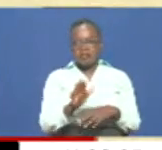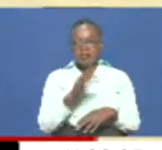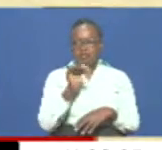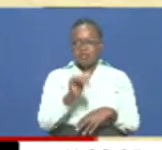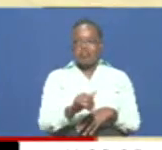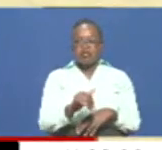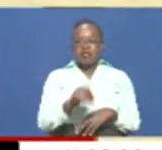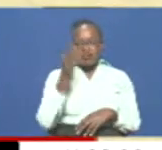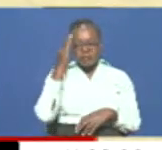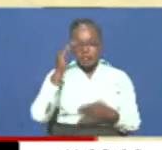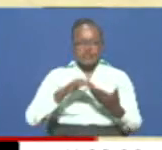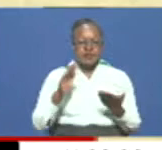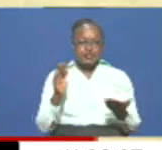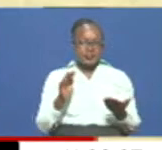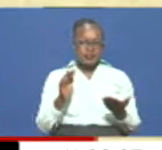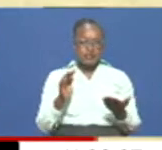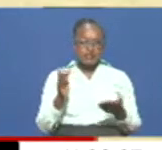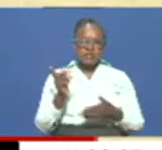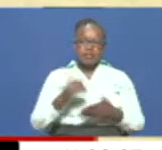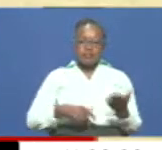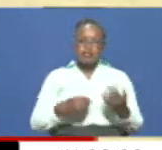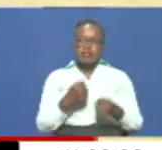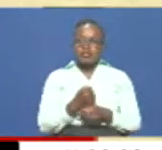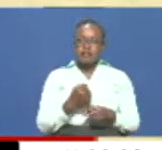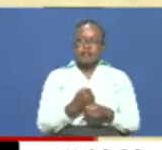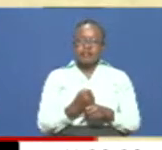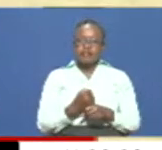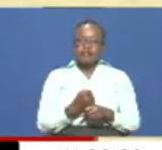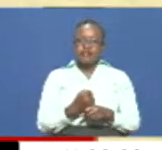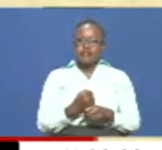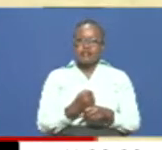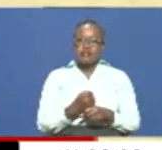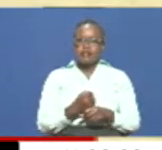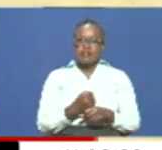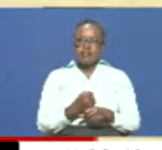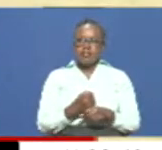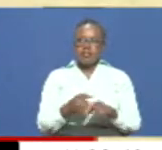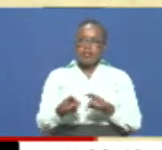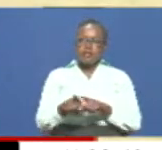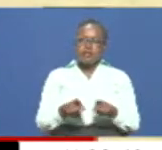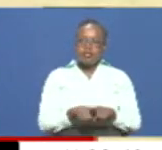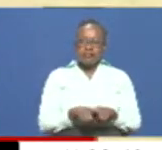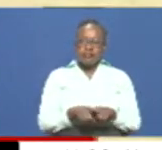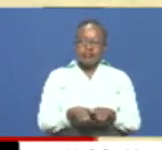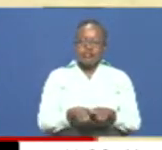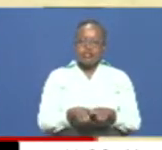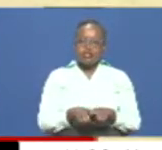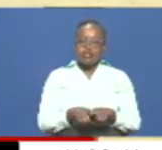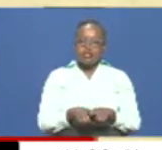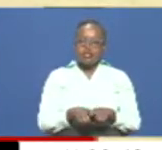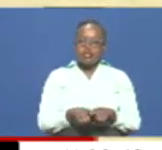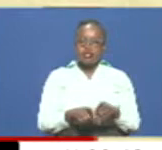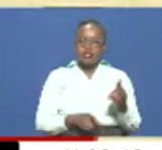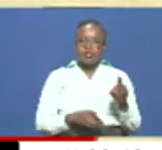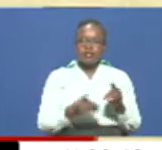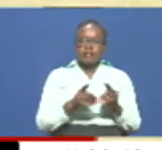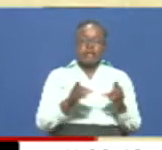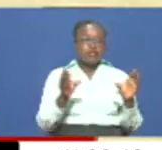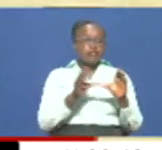much about what they are doing down there. Also, we have come here to meet with coaches